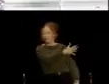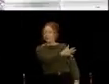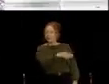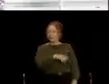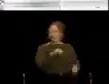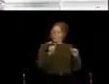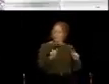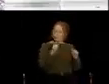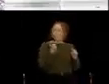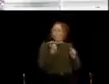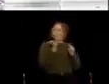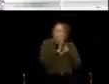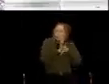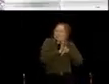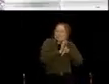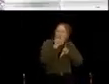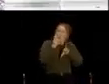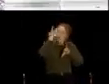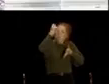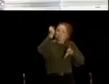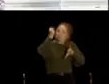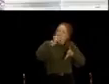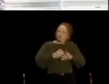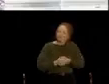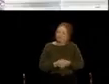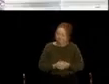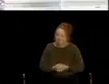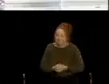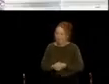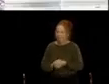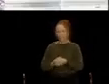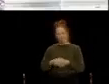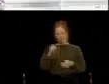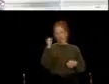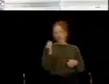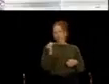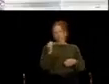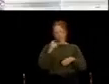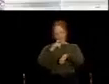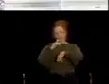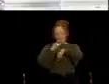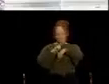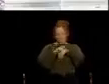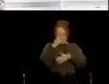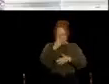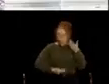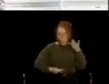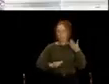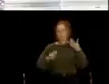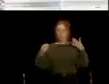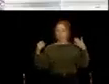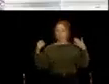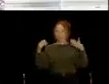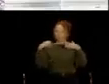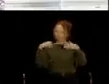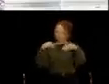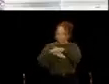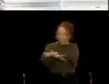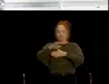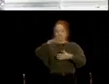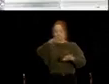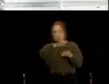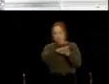video of us for memories. And so by the time that we were both in school, in classes,